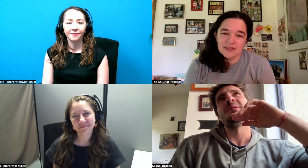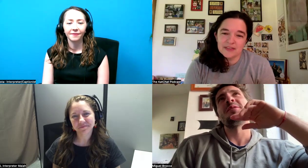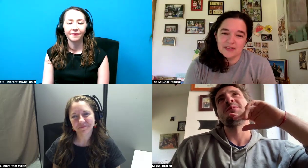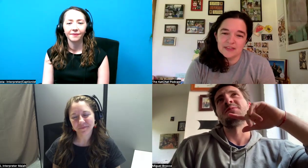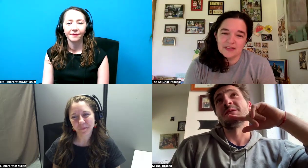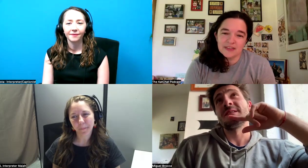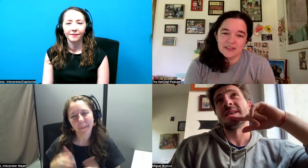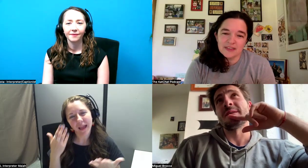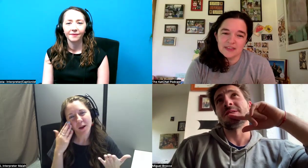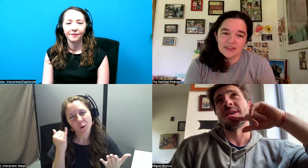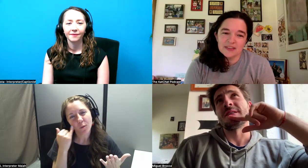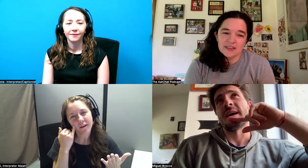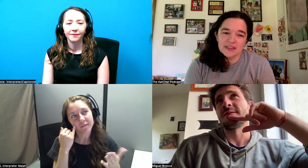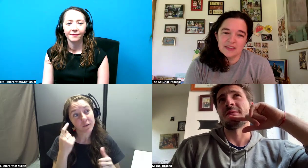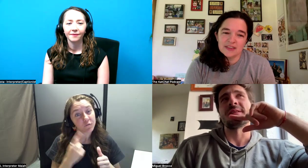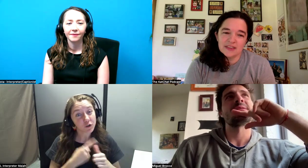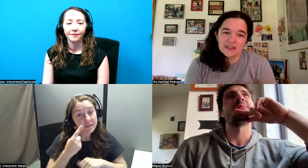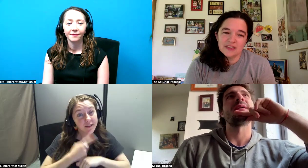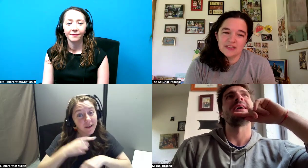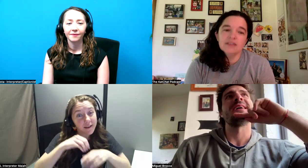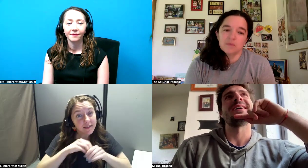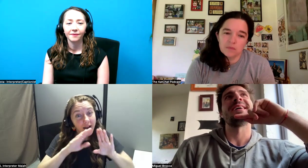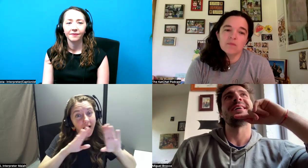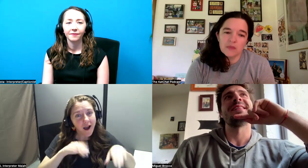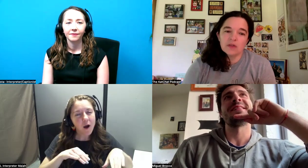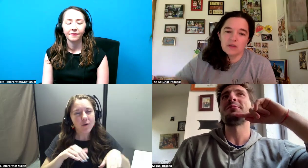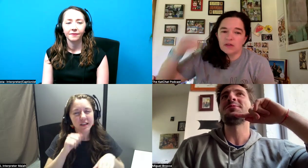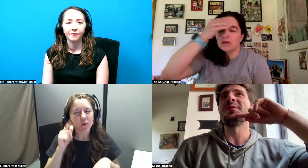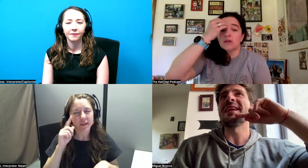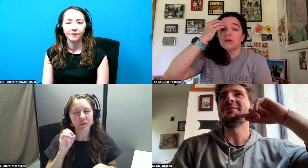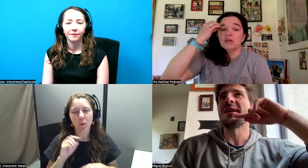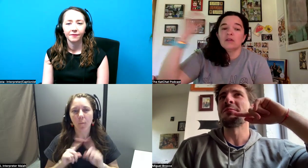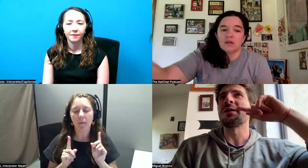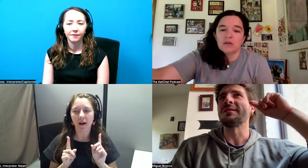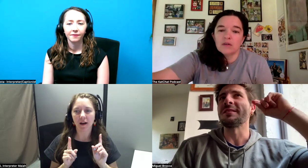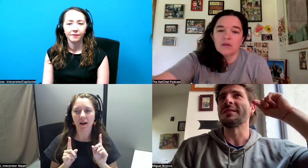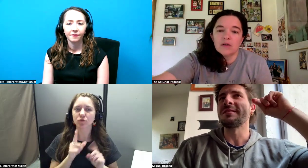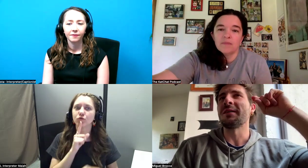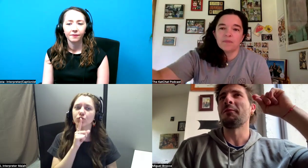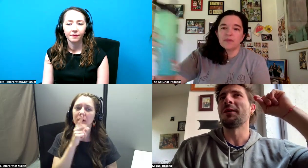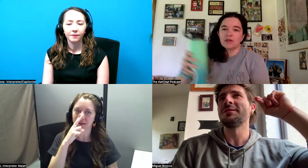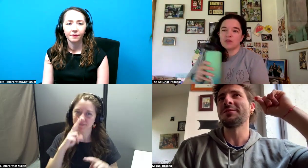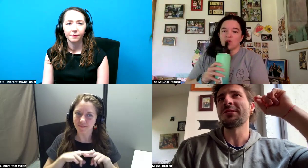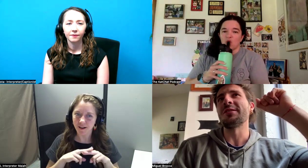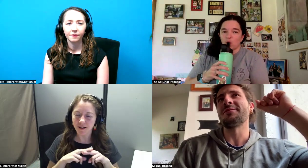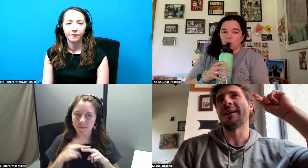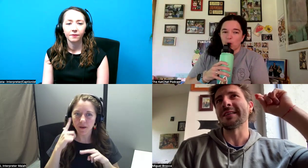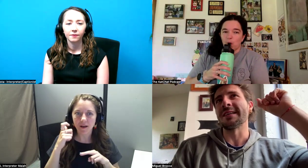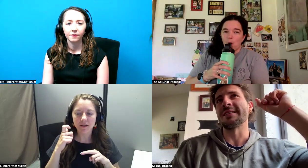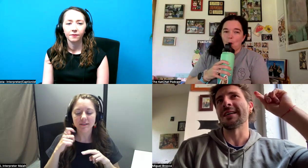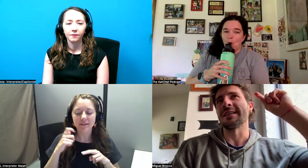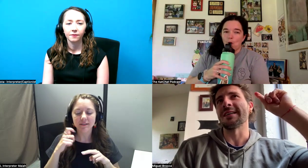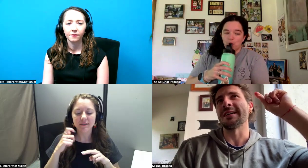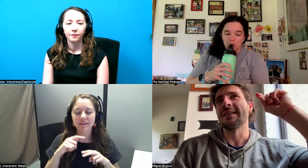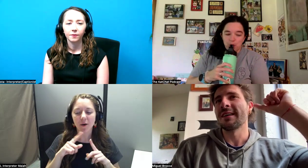I don't know if it was the first day we shot in the house. I don't think so, but that was really fun because it's once you start